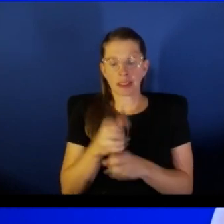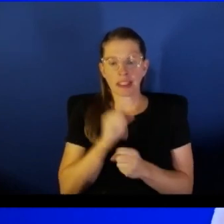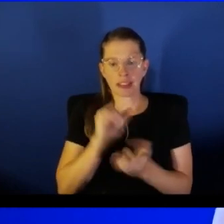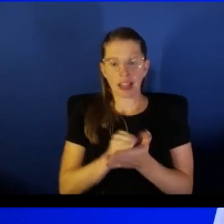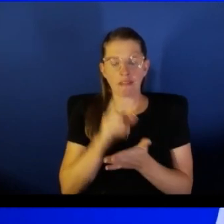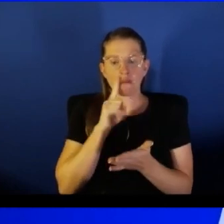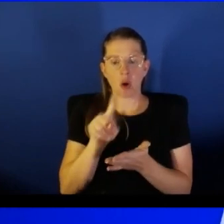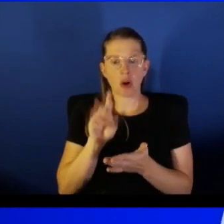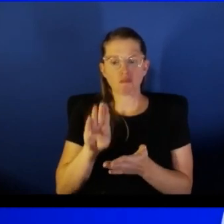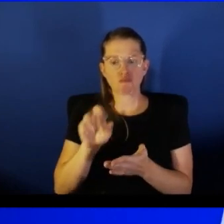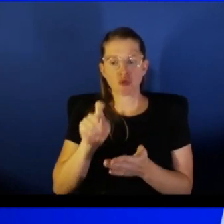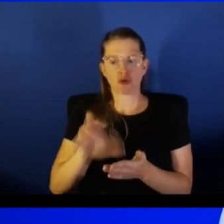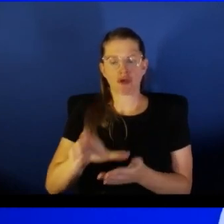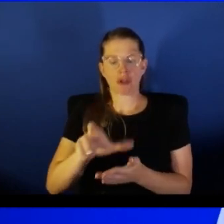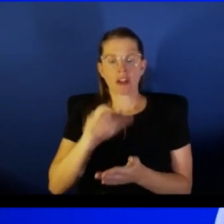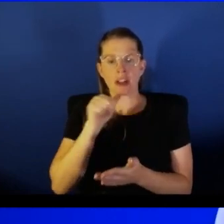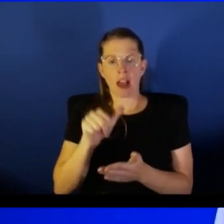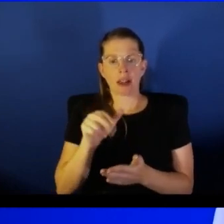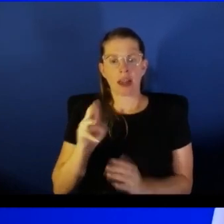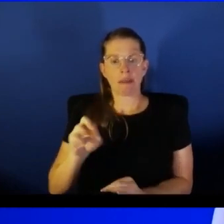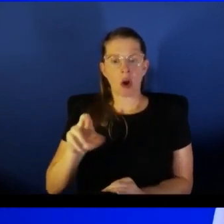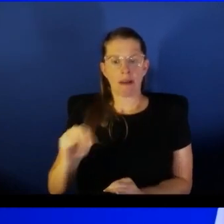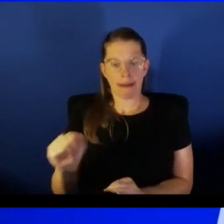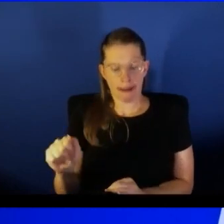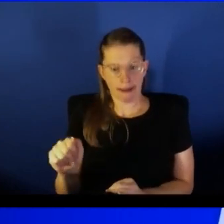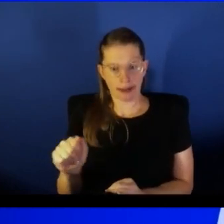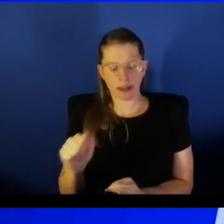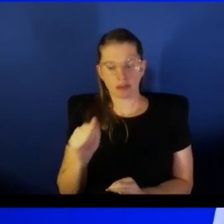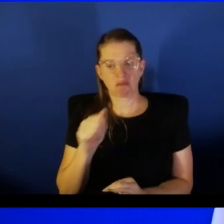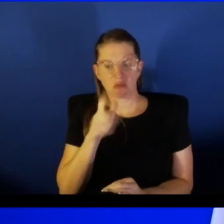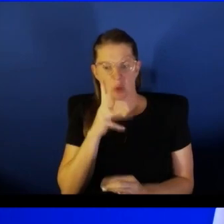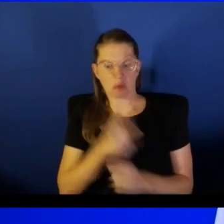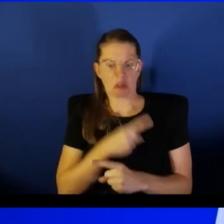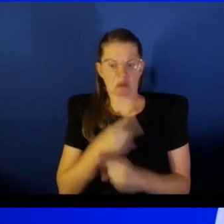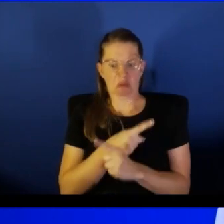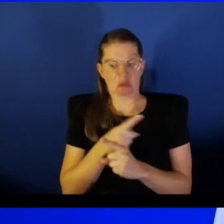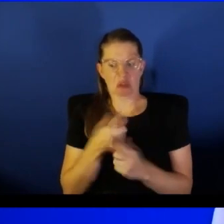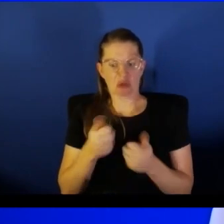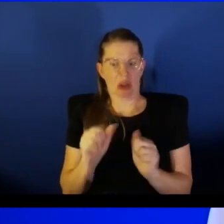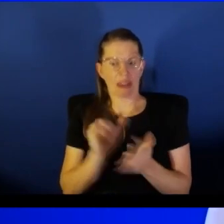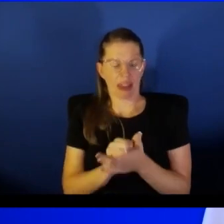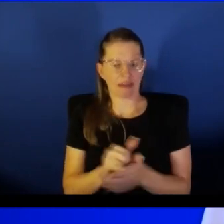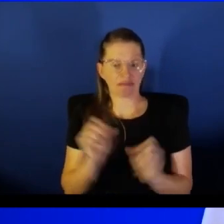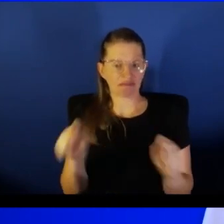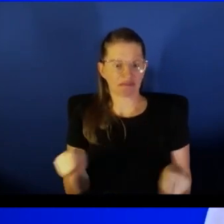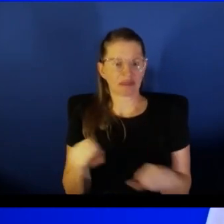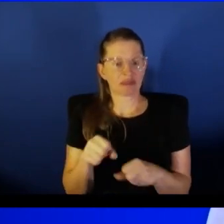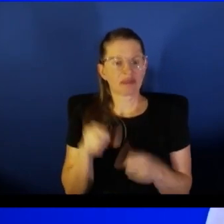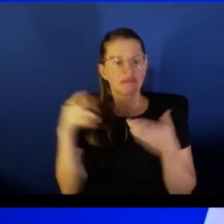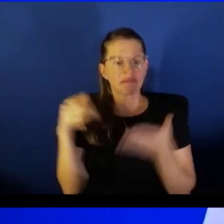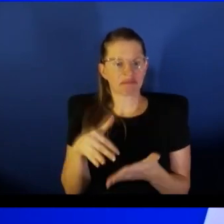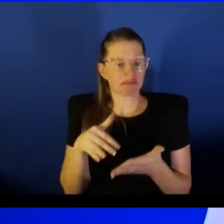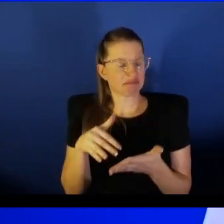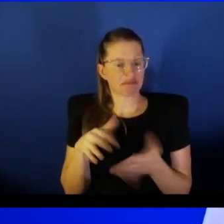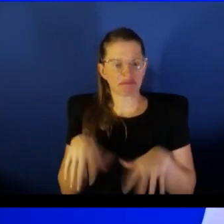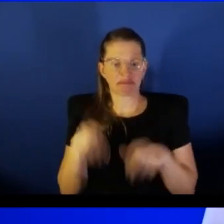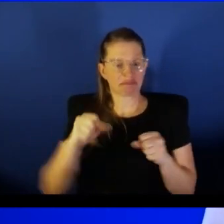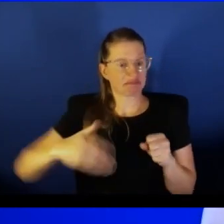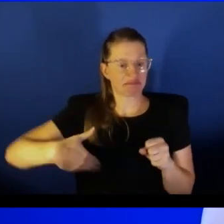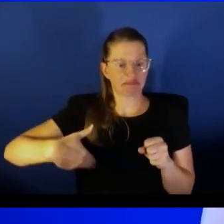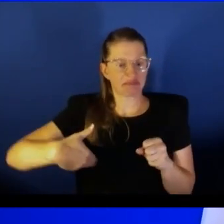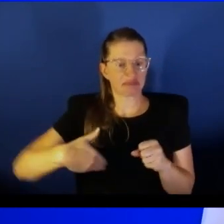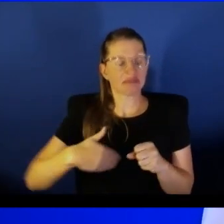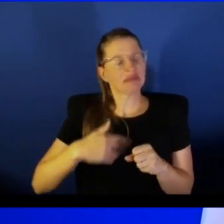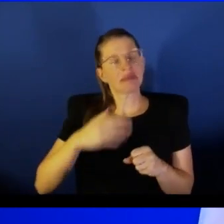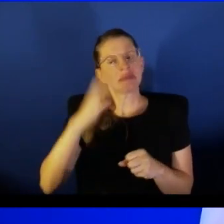having the messenger RNA vaccine, it would be reasonable to try that. Those studies haven't been done yet, but it seems interesting